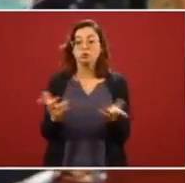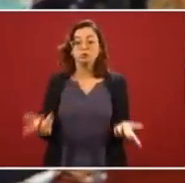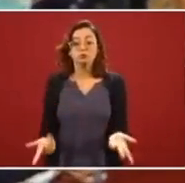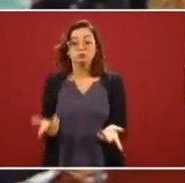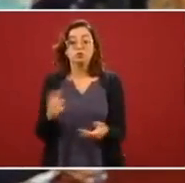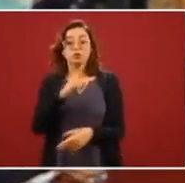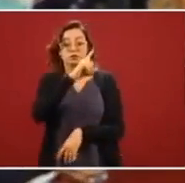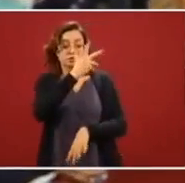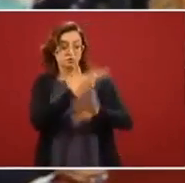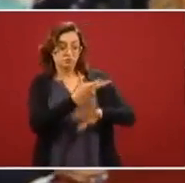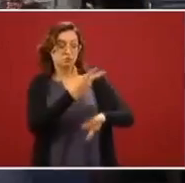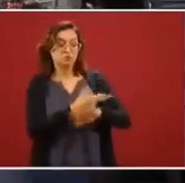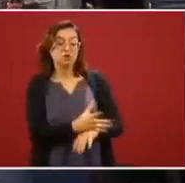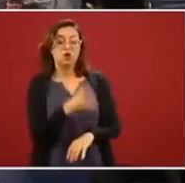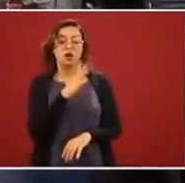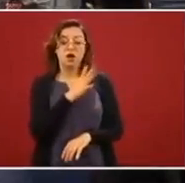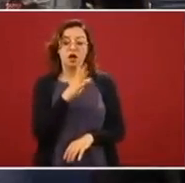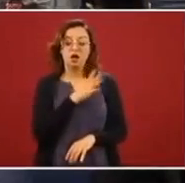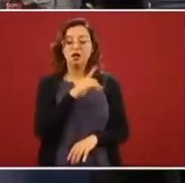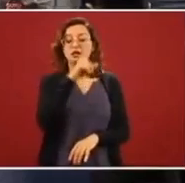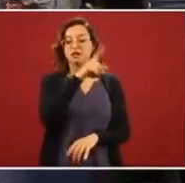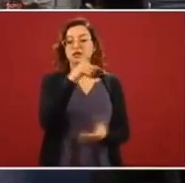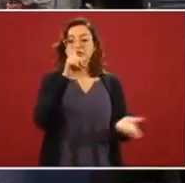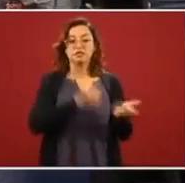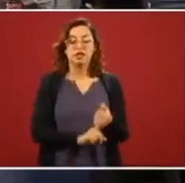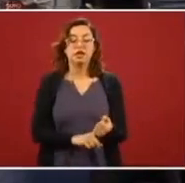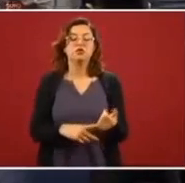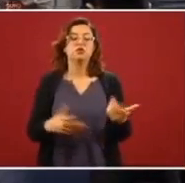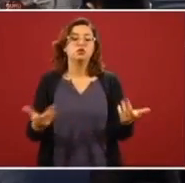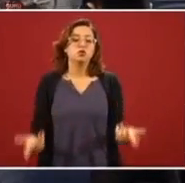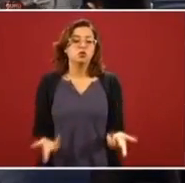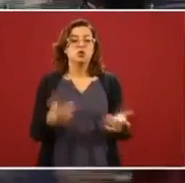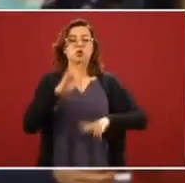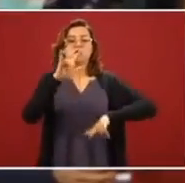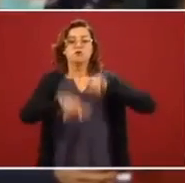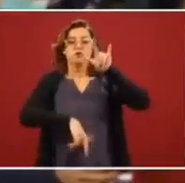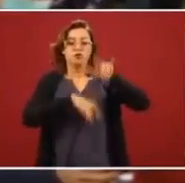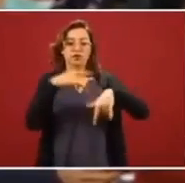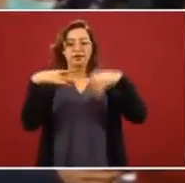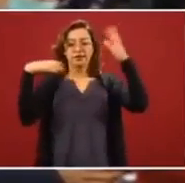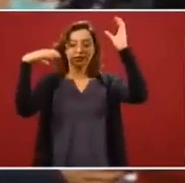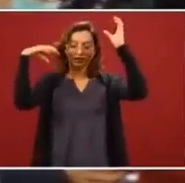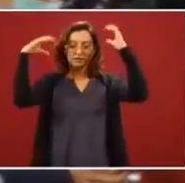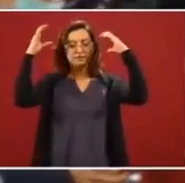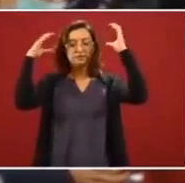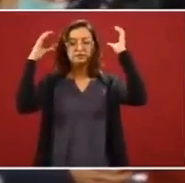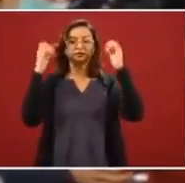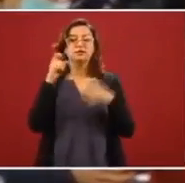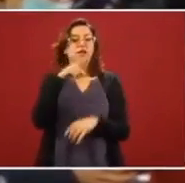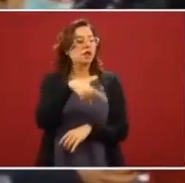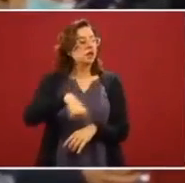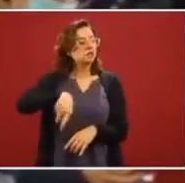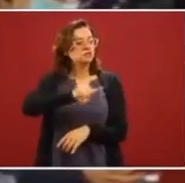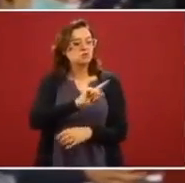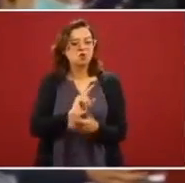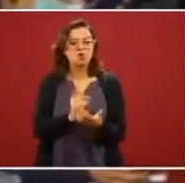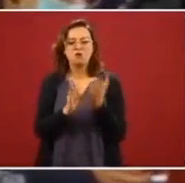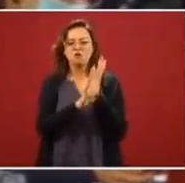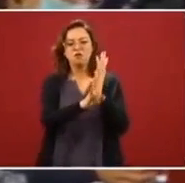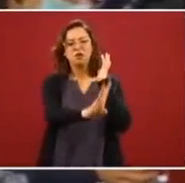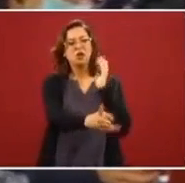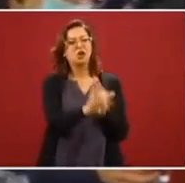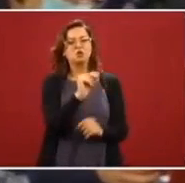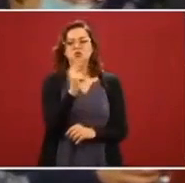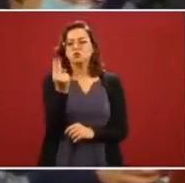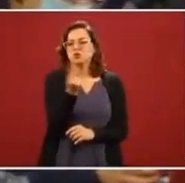Estados Unidos lo maneja y hasta los centros, los parques de diversión Disney, a estas personas pasan sin hacer fila. Algo que tuviera una